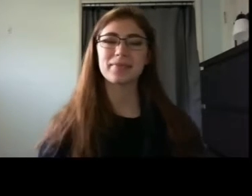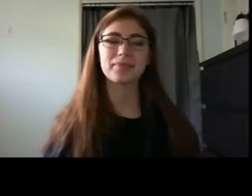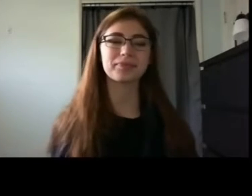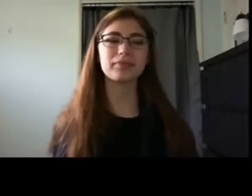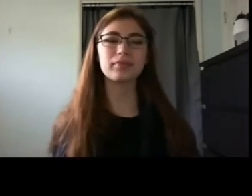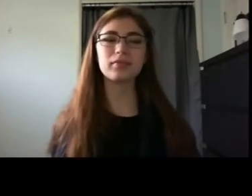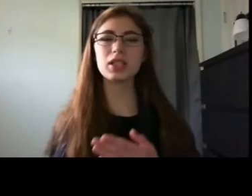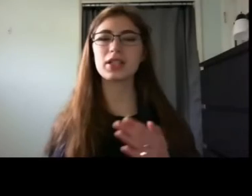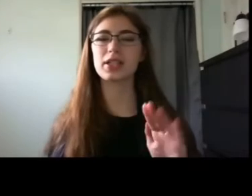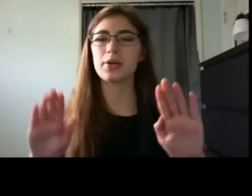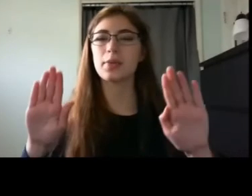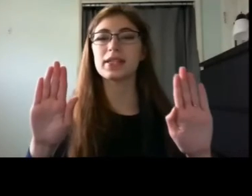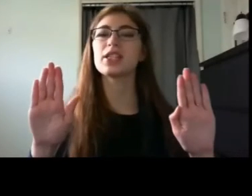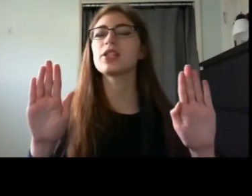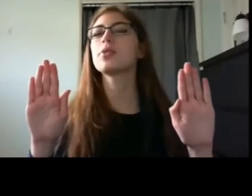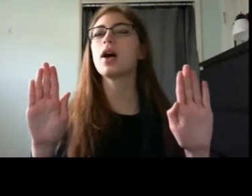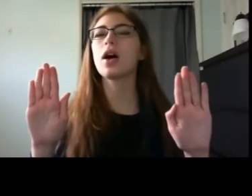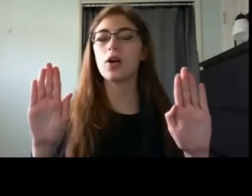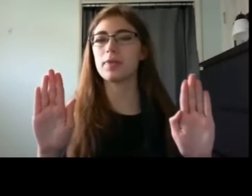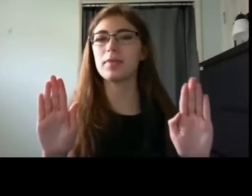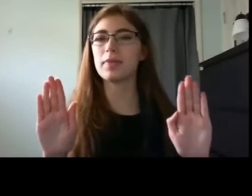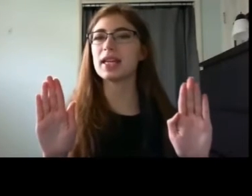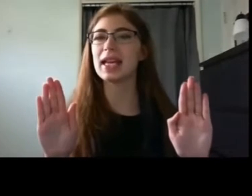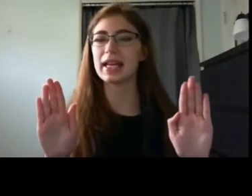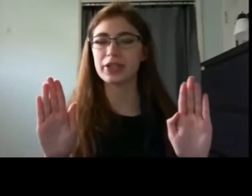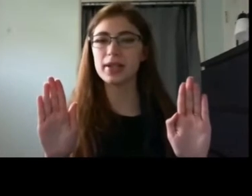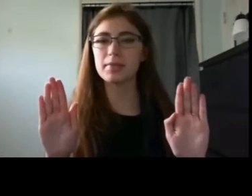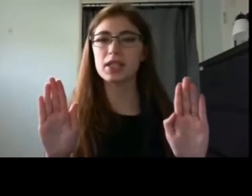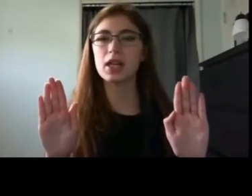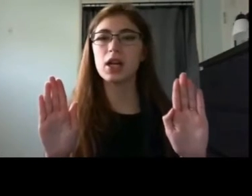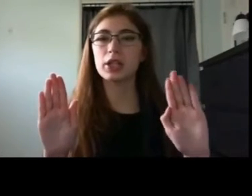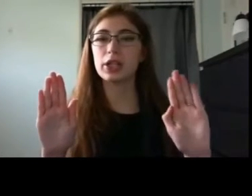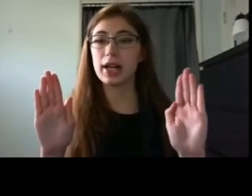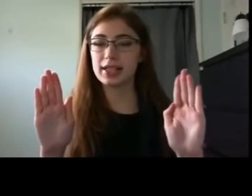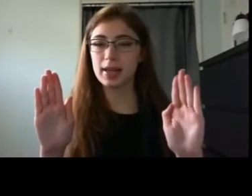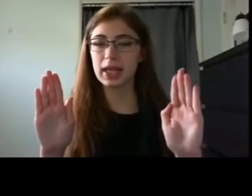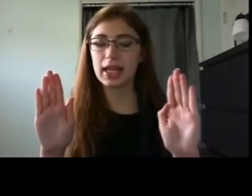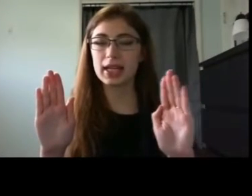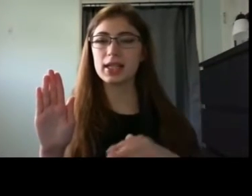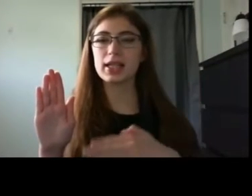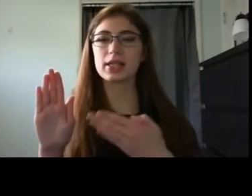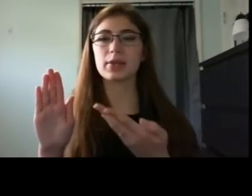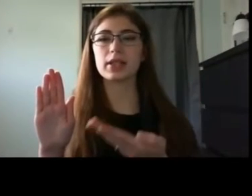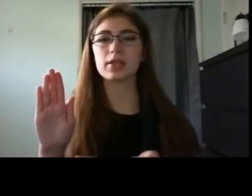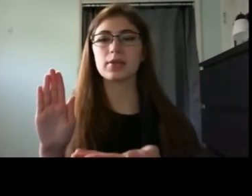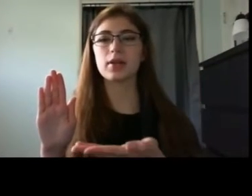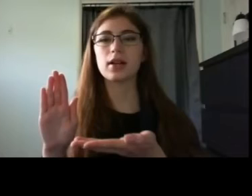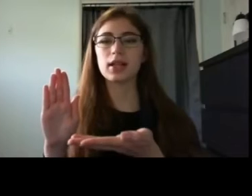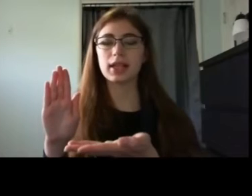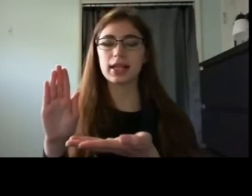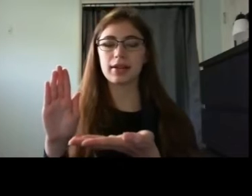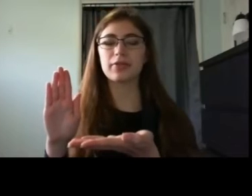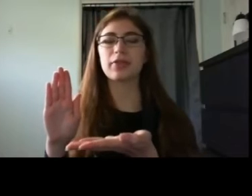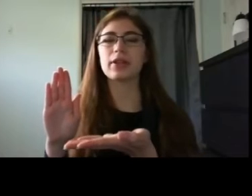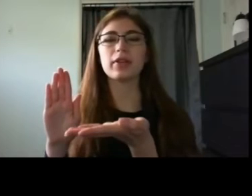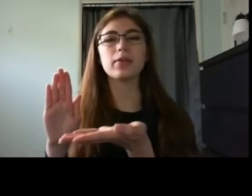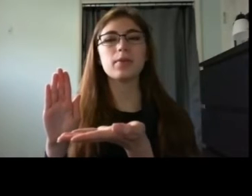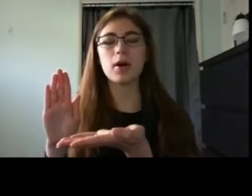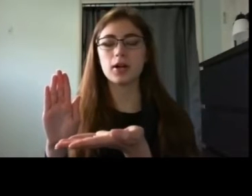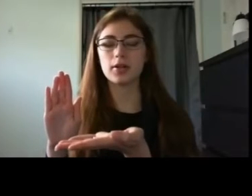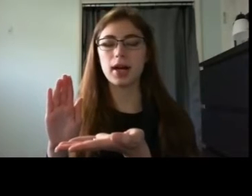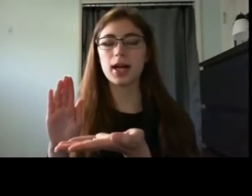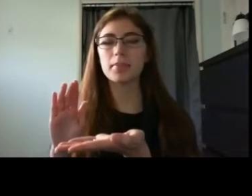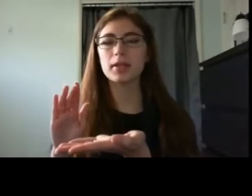Nice. So with two open B hand shapes, your non-dominant hand is going to lay down in front of